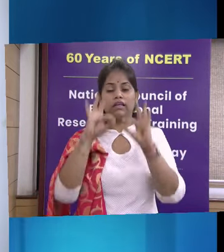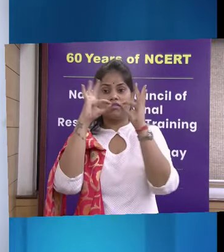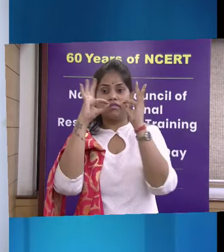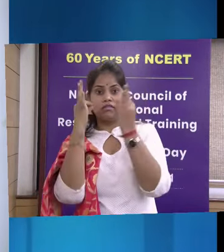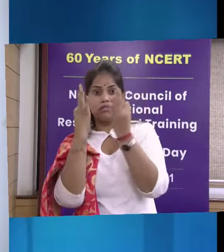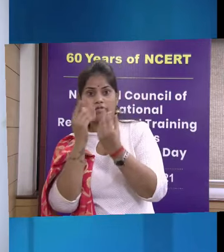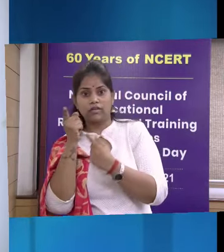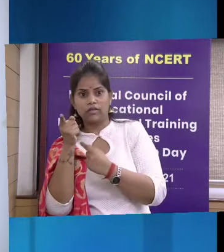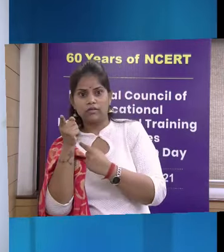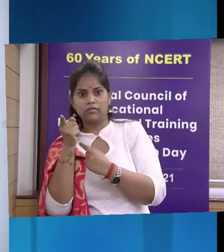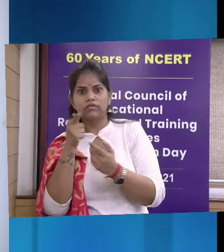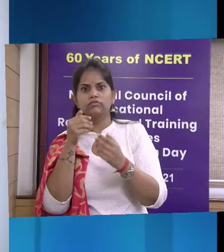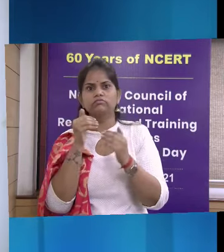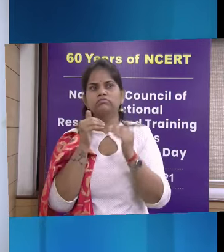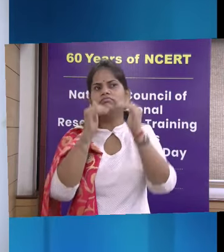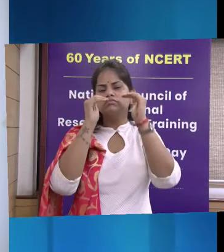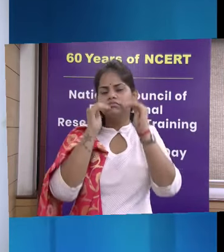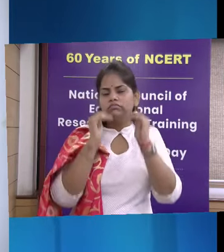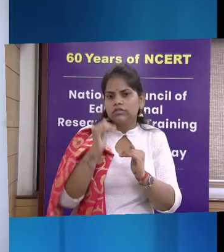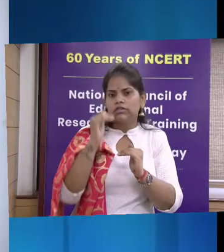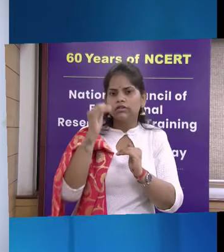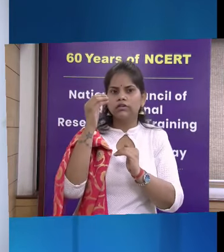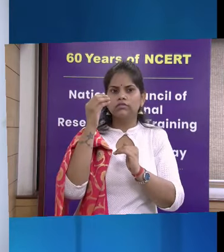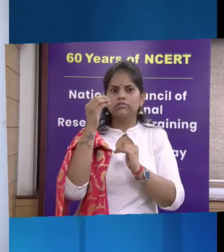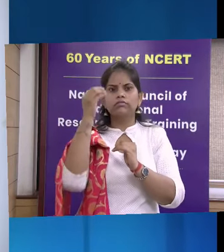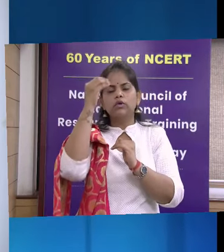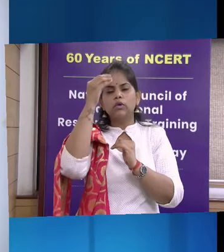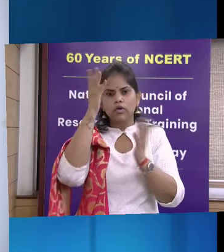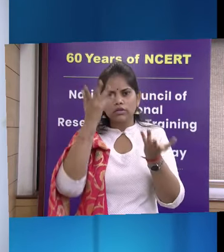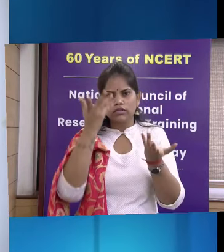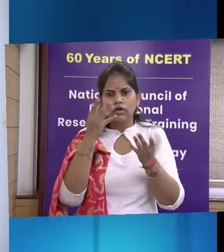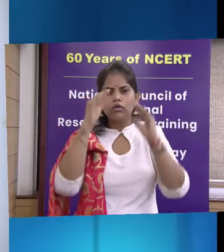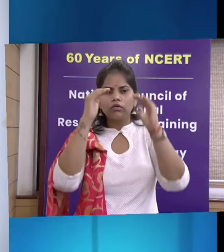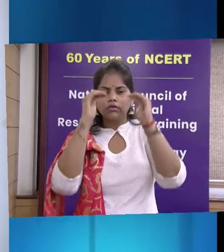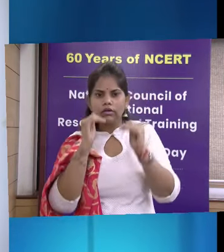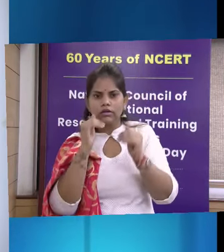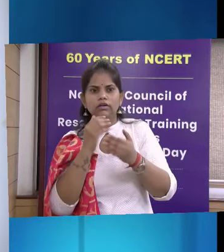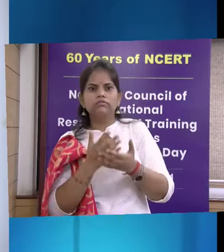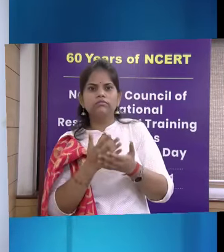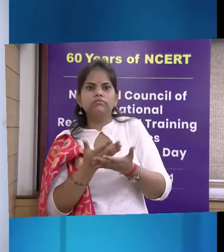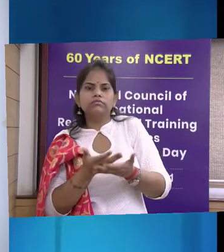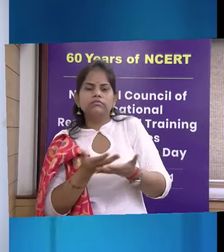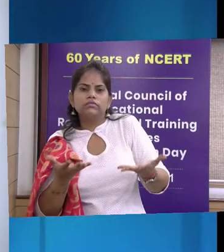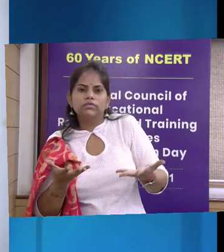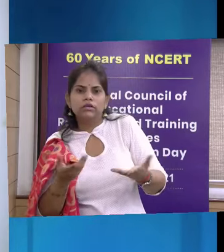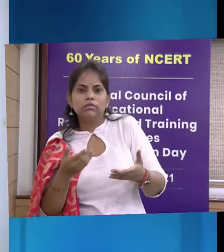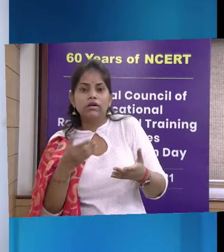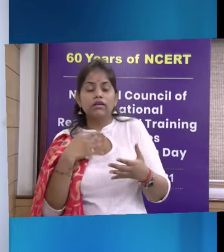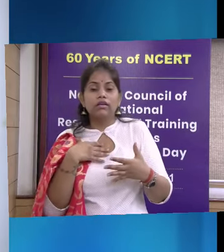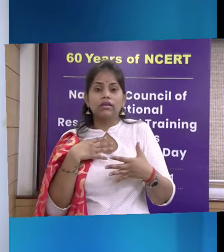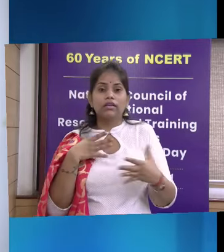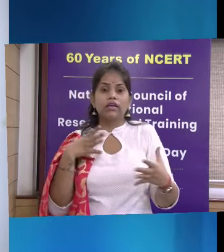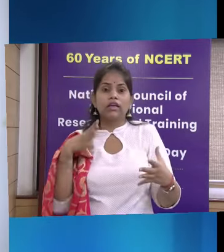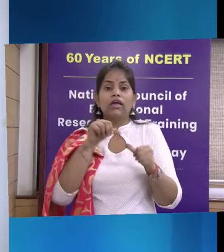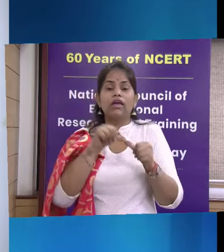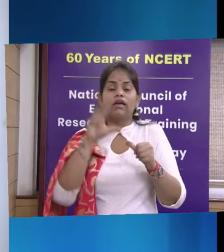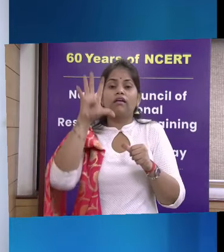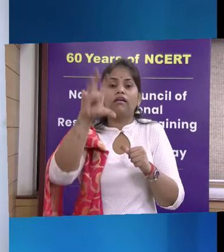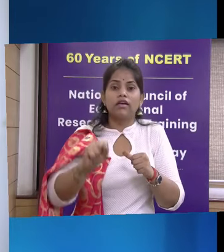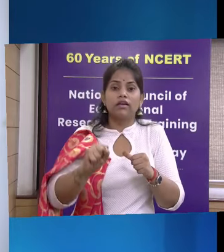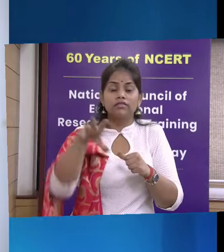with low education and low resources. Having less access to learning